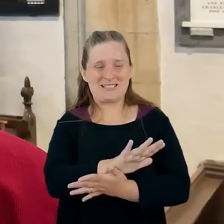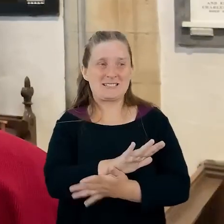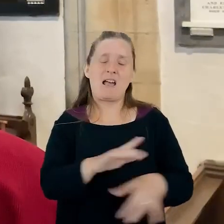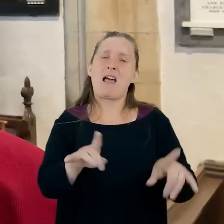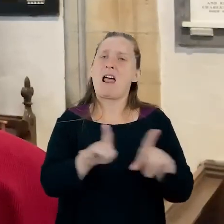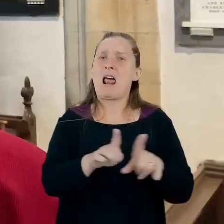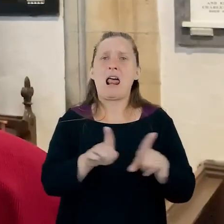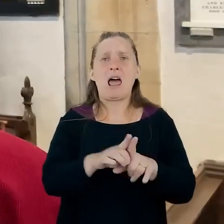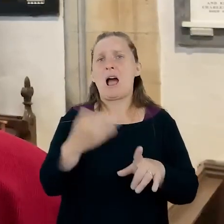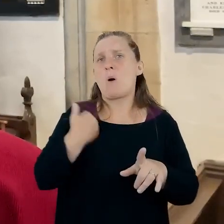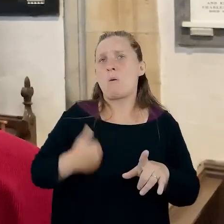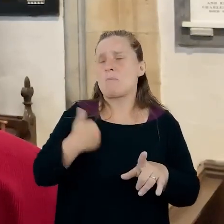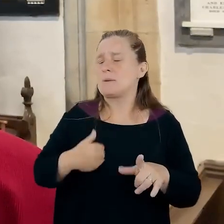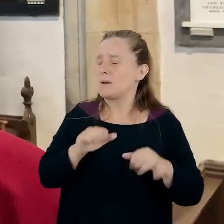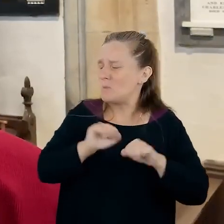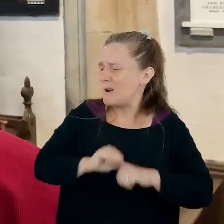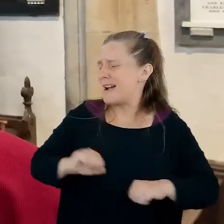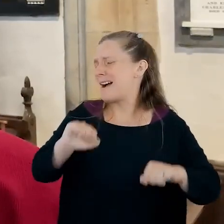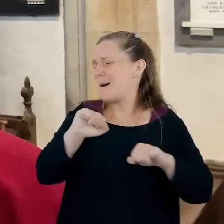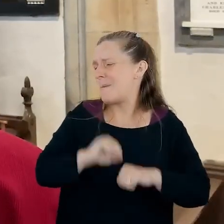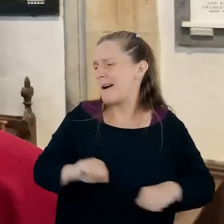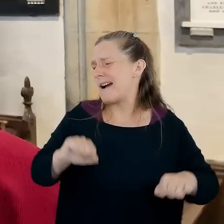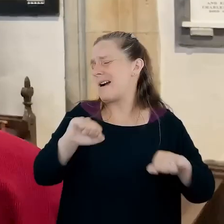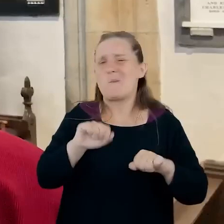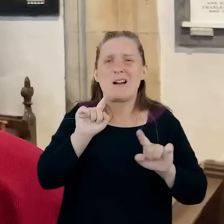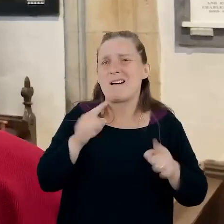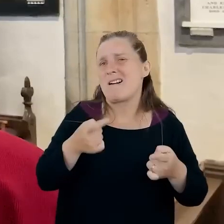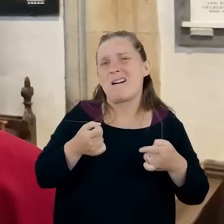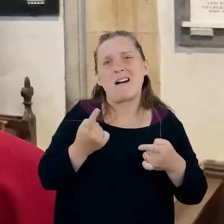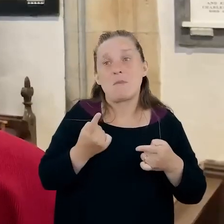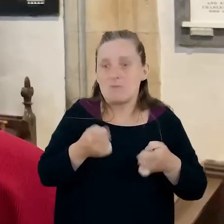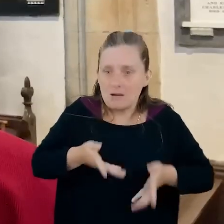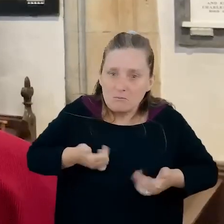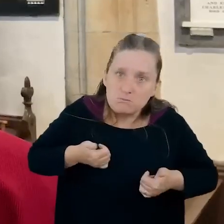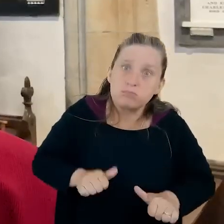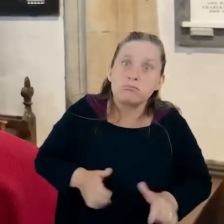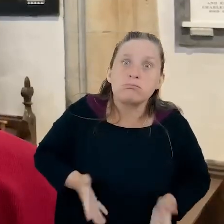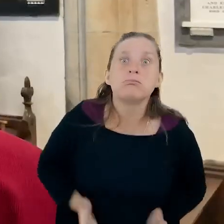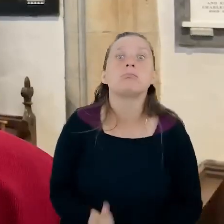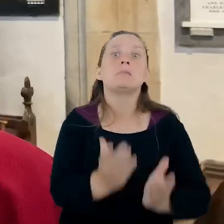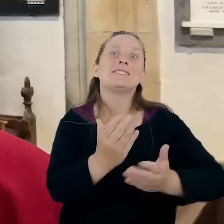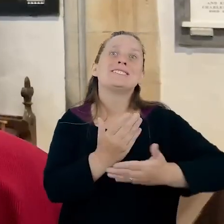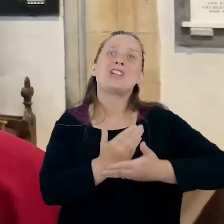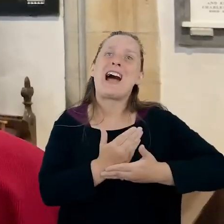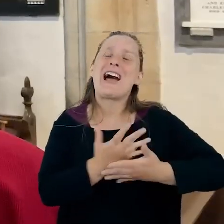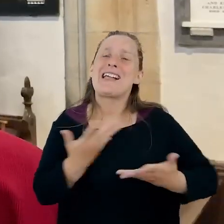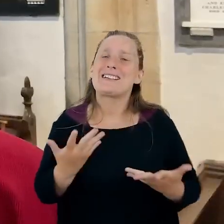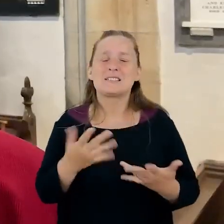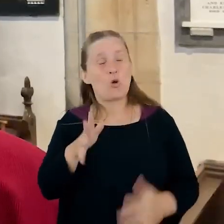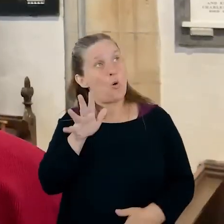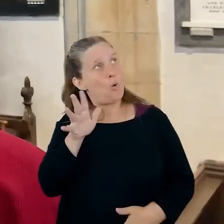has finally had a long-awaited child, after years of thinking it could never happen, or, says the